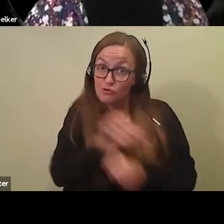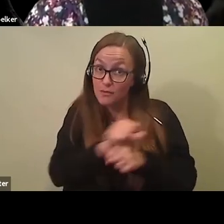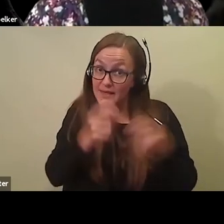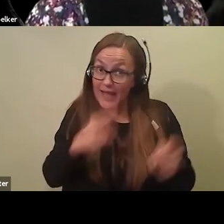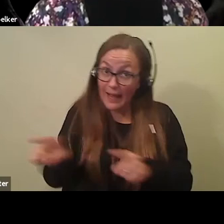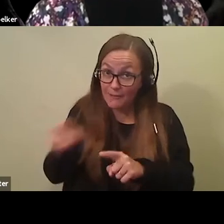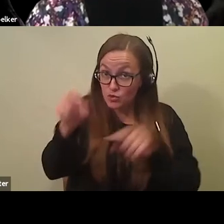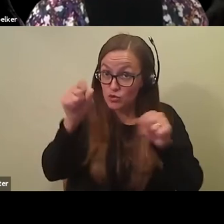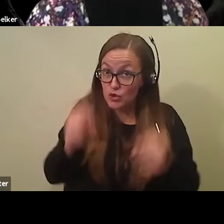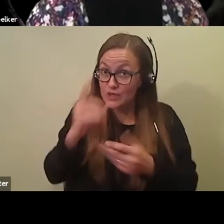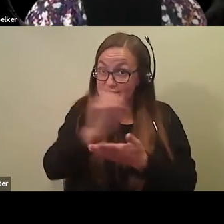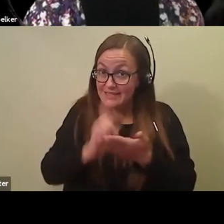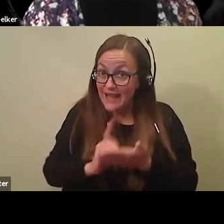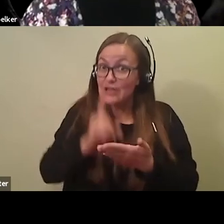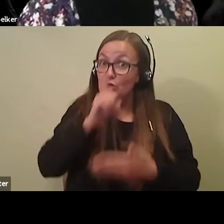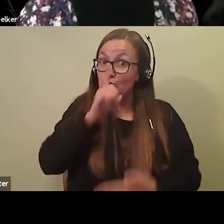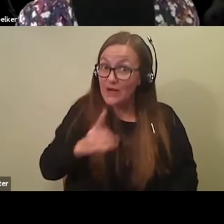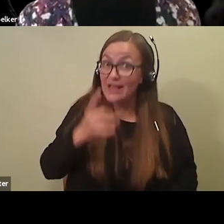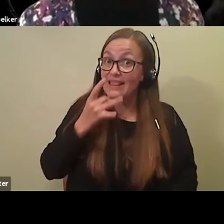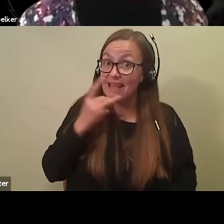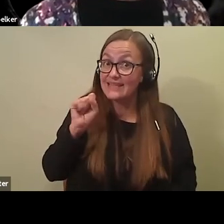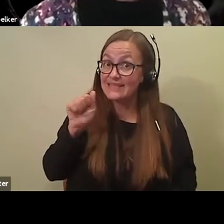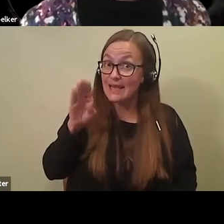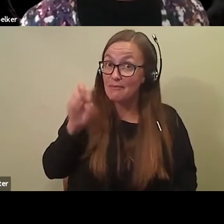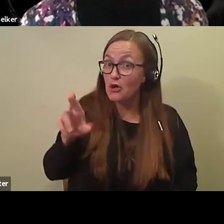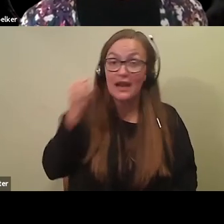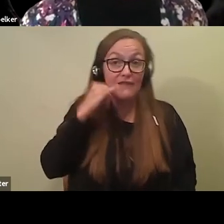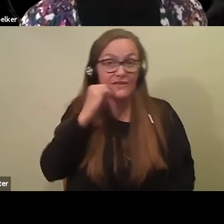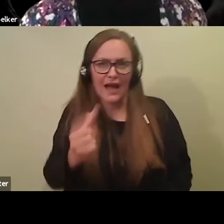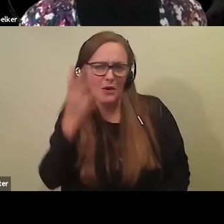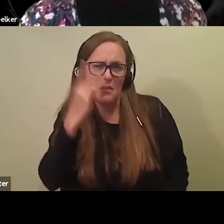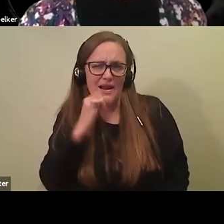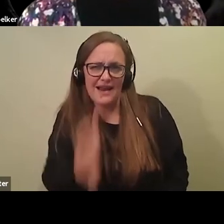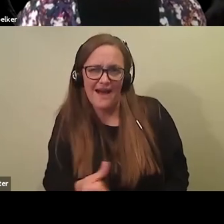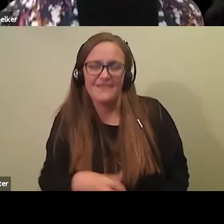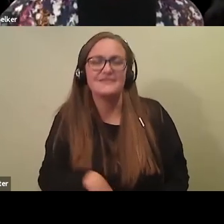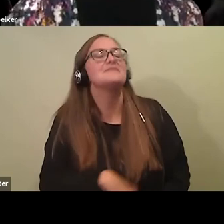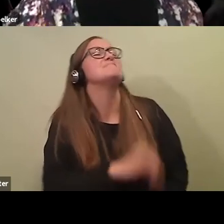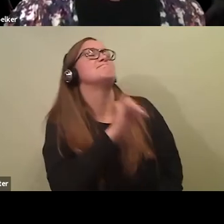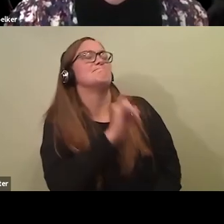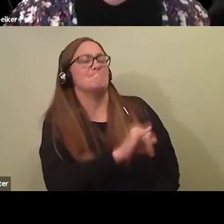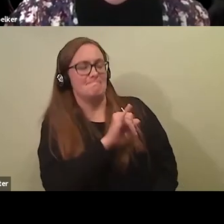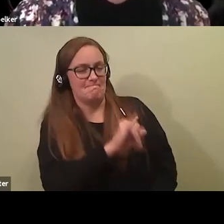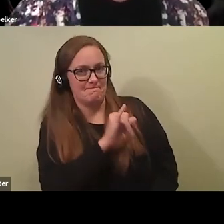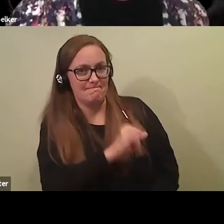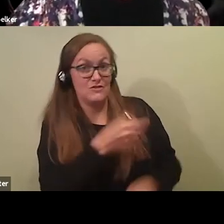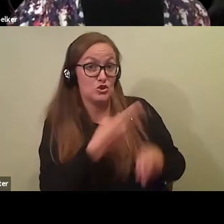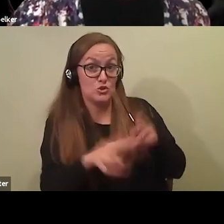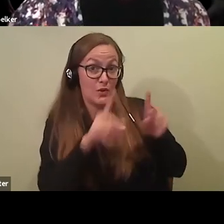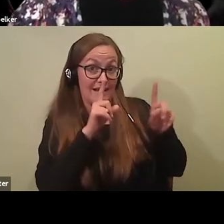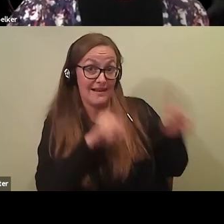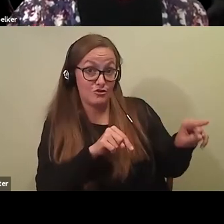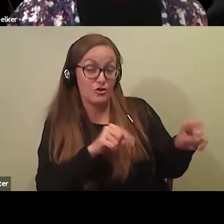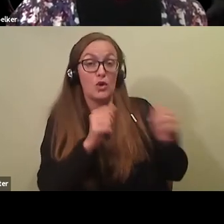real lightsaber? And if not, why not? I see. So short answer is, with